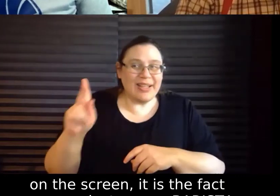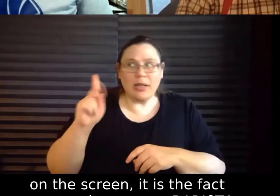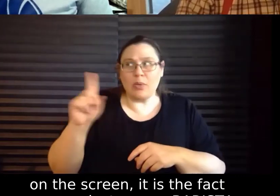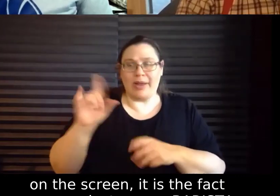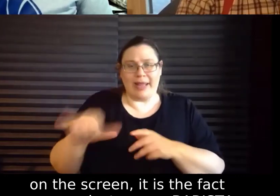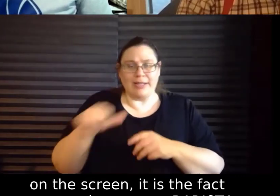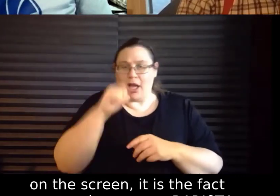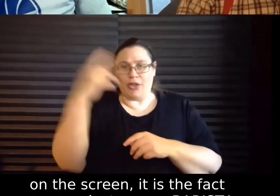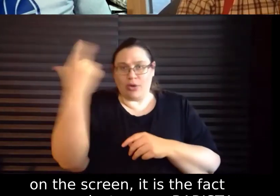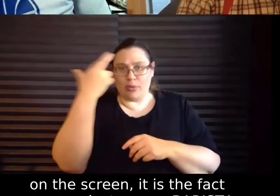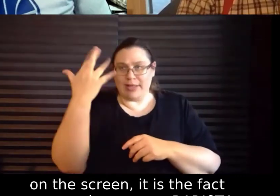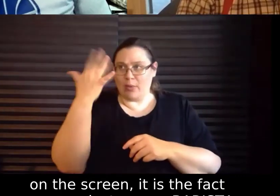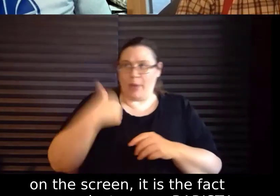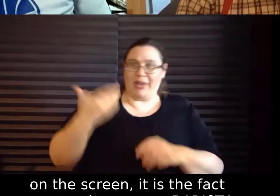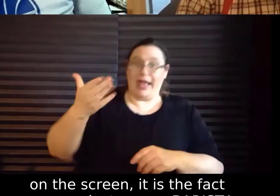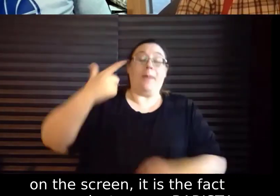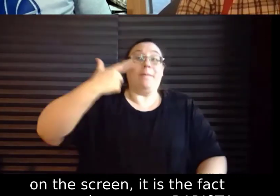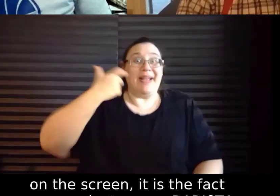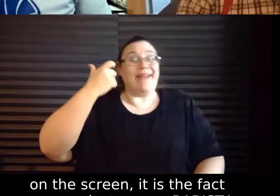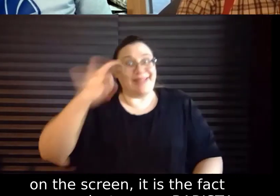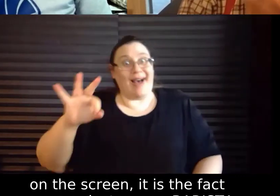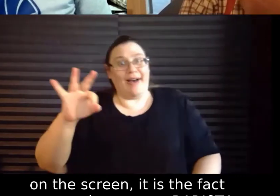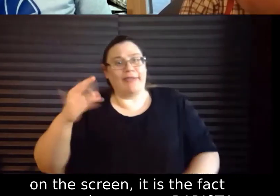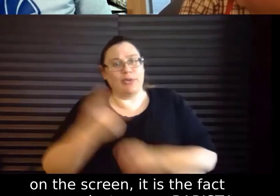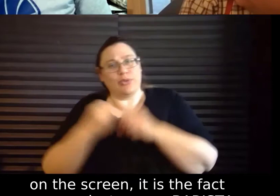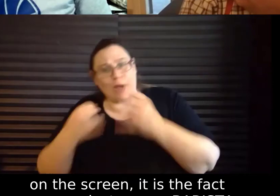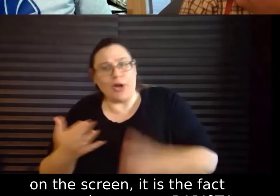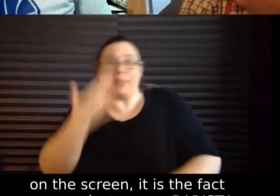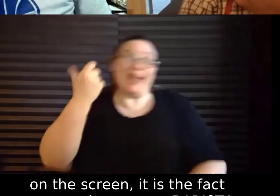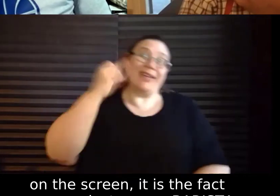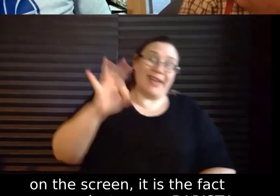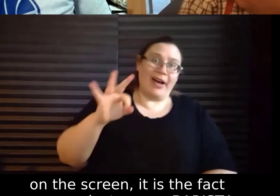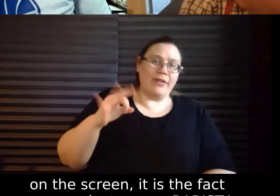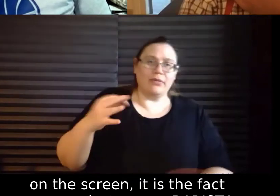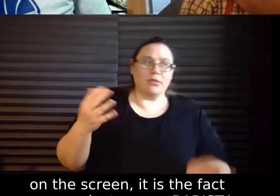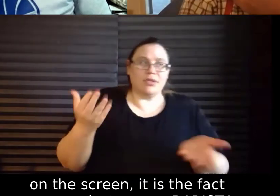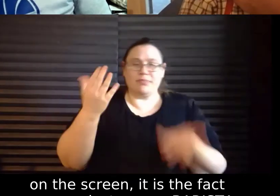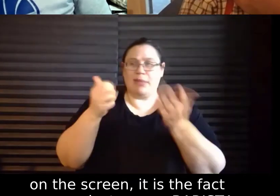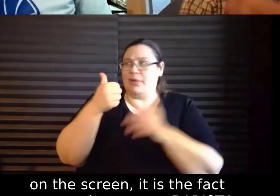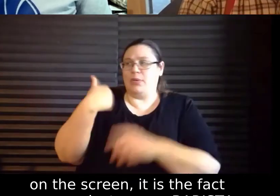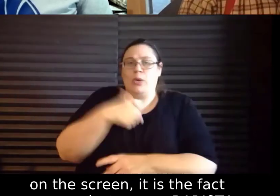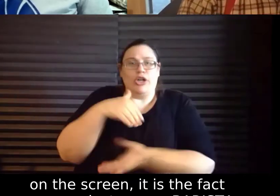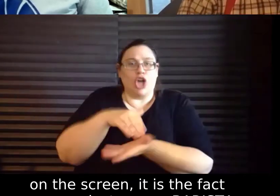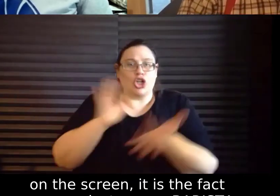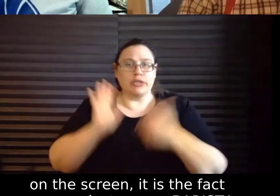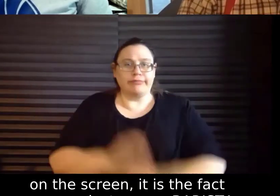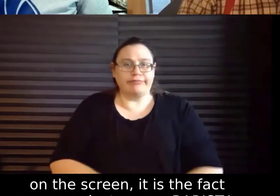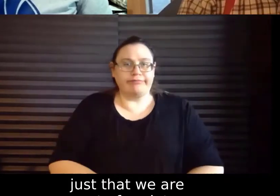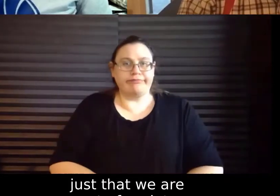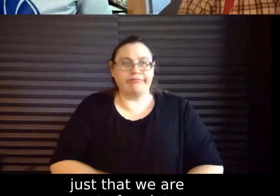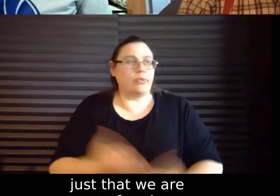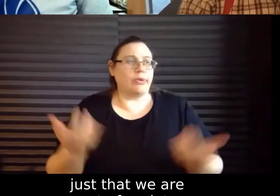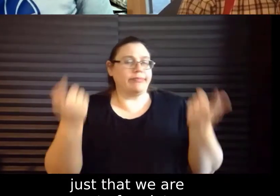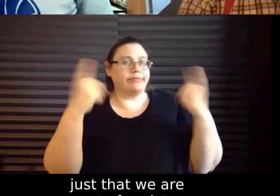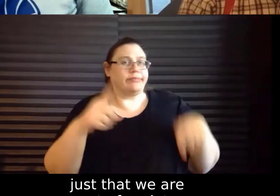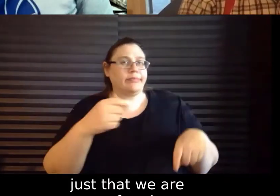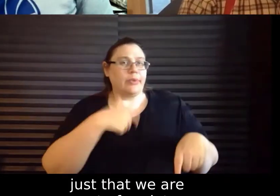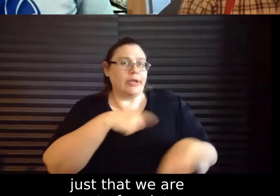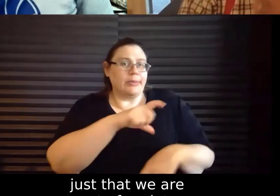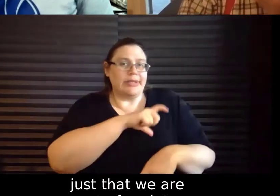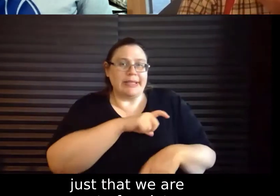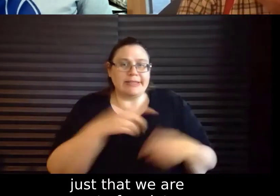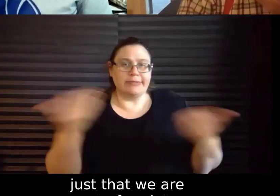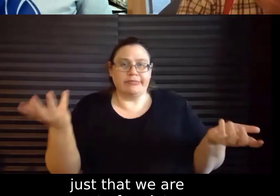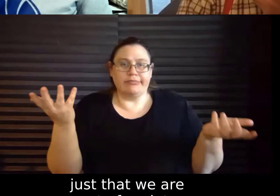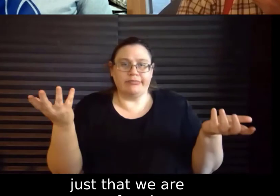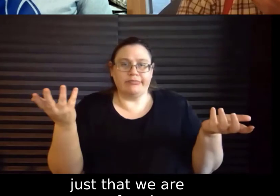on the screen, but it's the fact that, we are a doctor or that we are a barista. Yeah. And that's just that we're